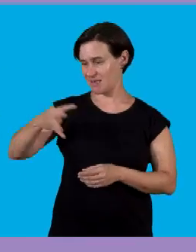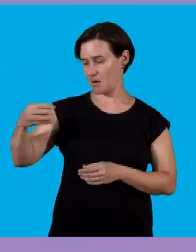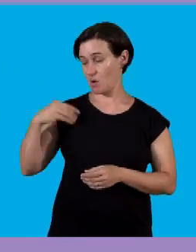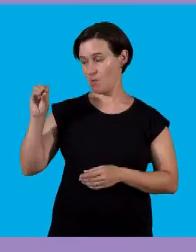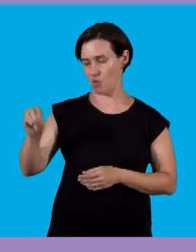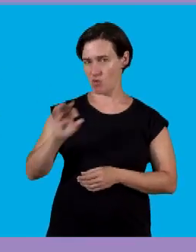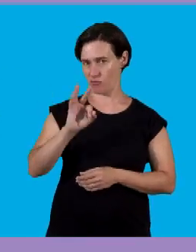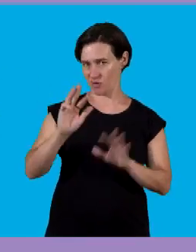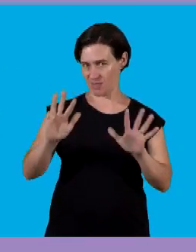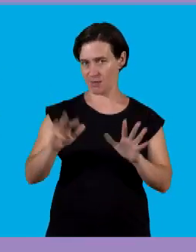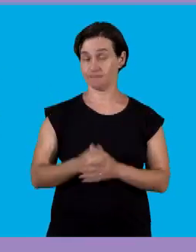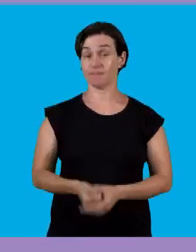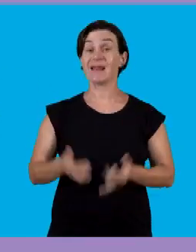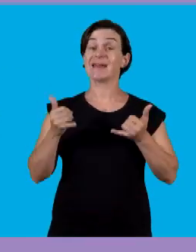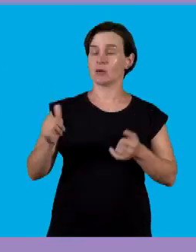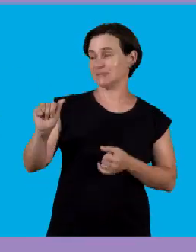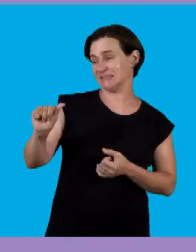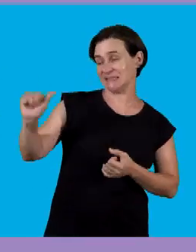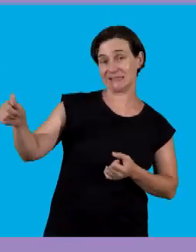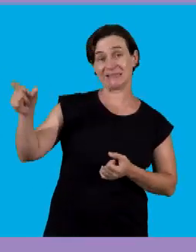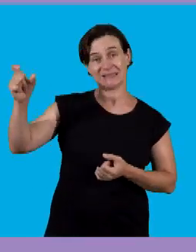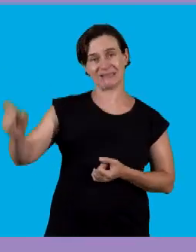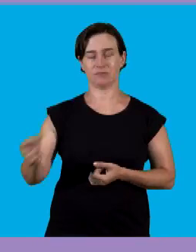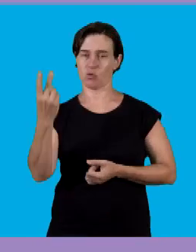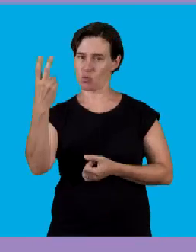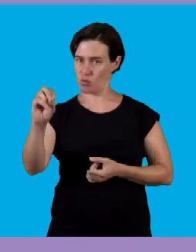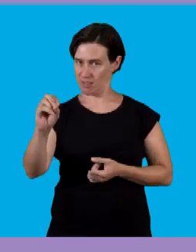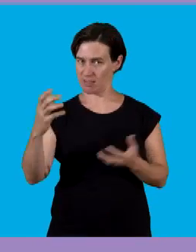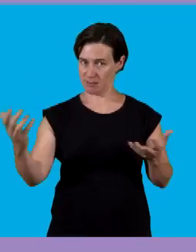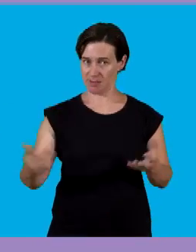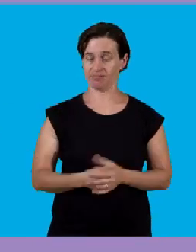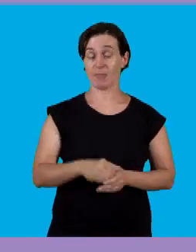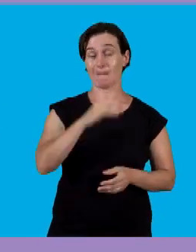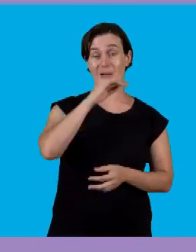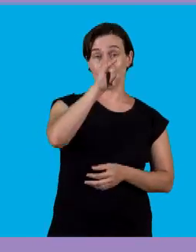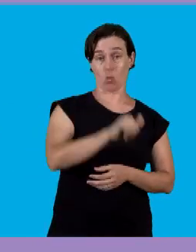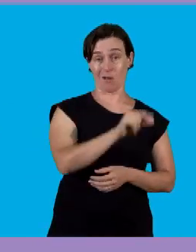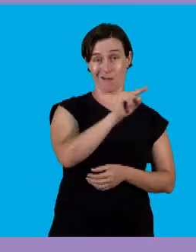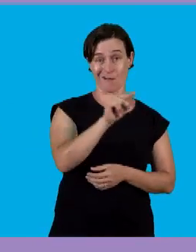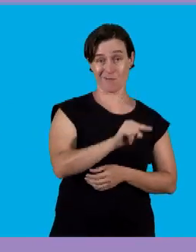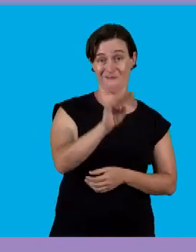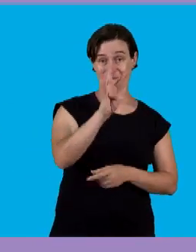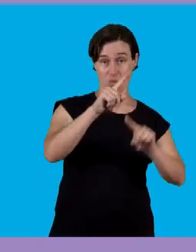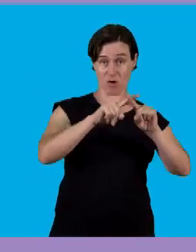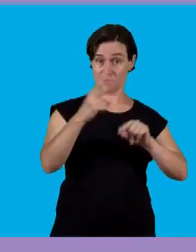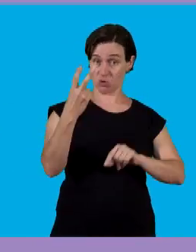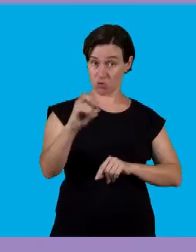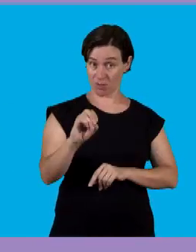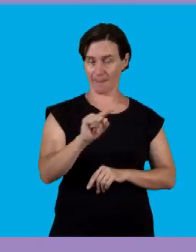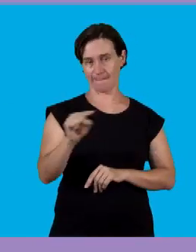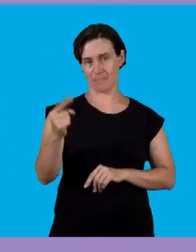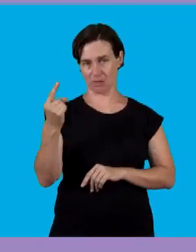is 39. Then again, we're going to do the same thing for the input value of 20. We're going to say